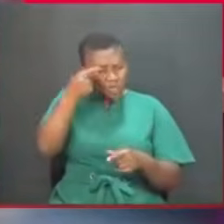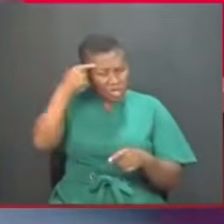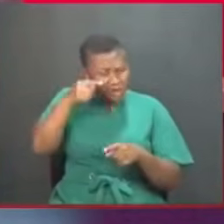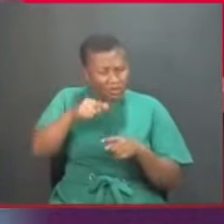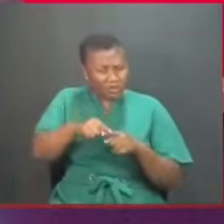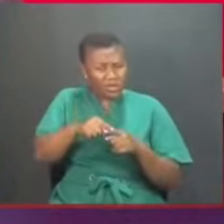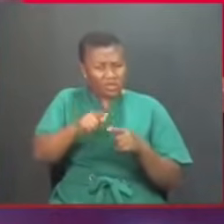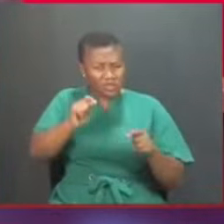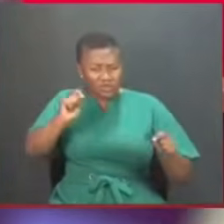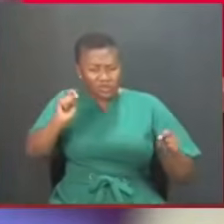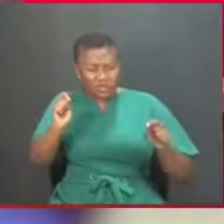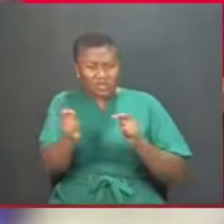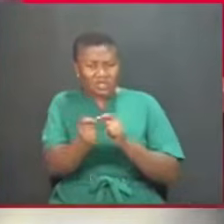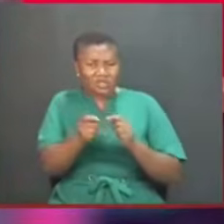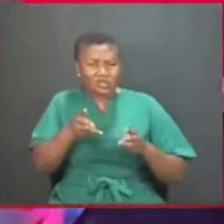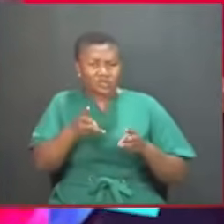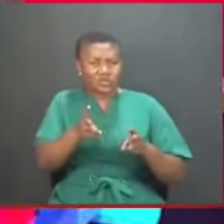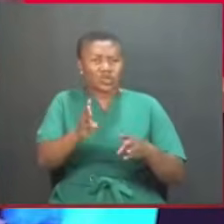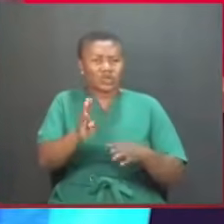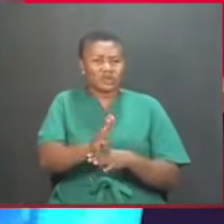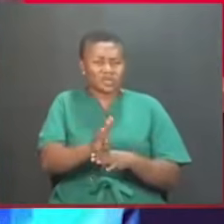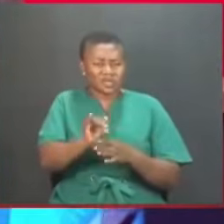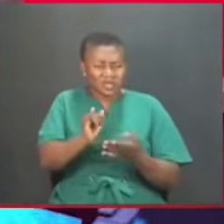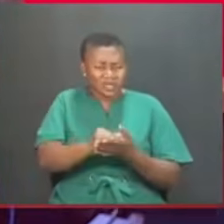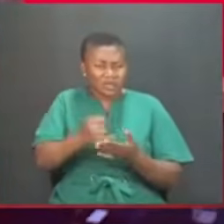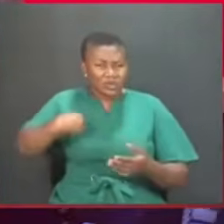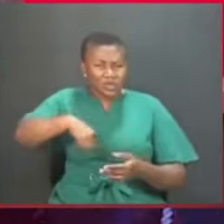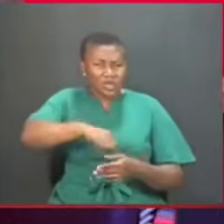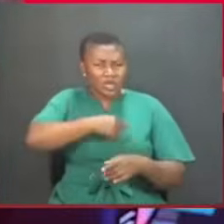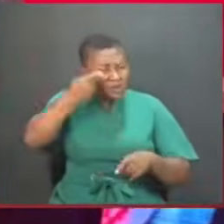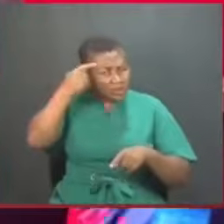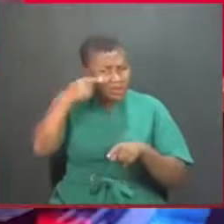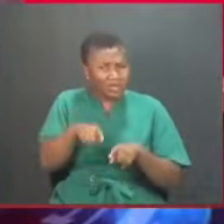business. That was conceded to.